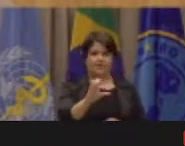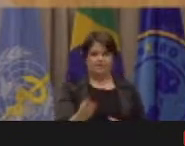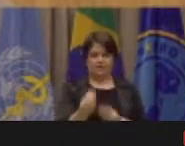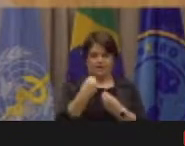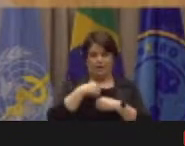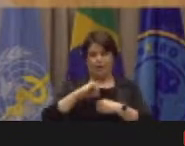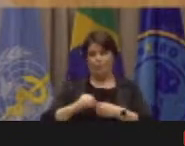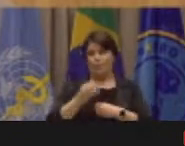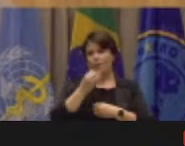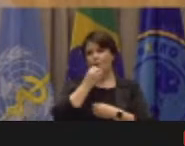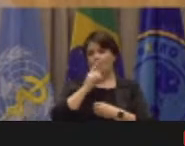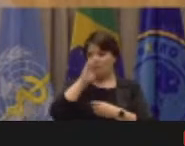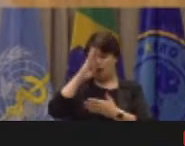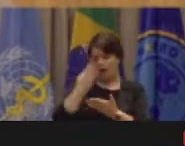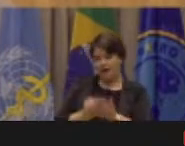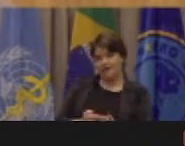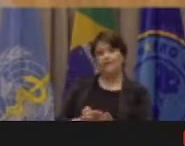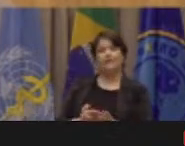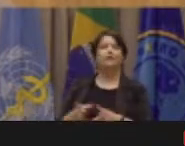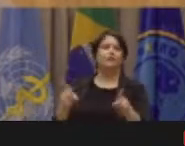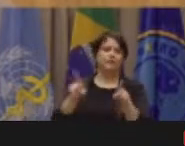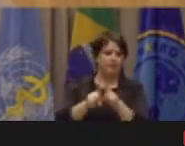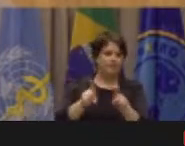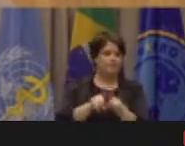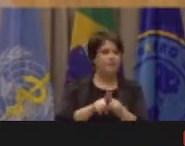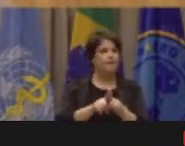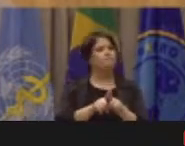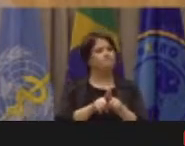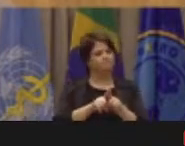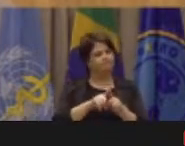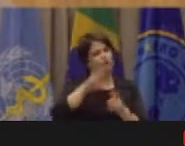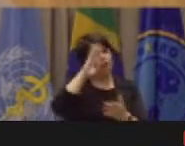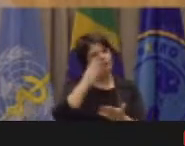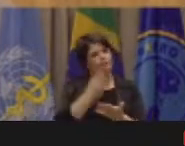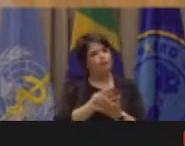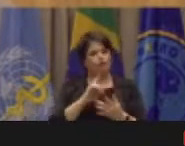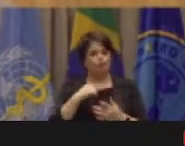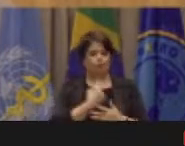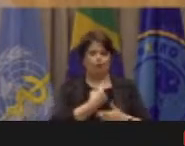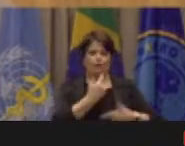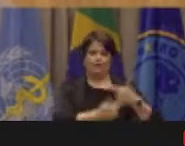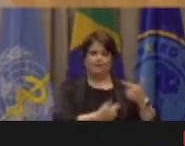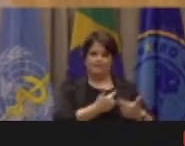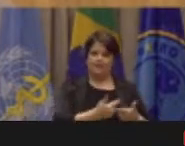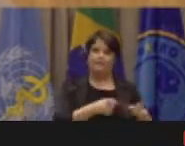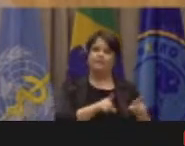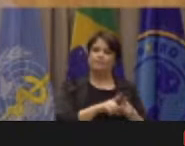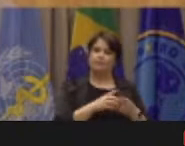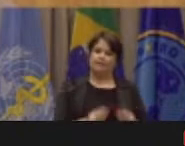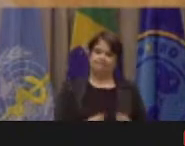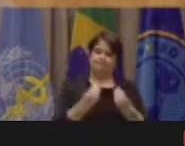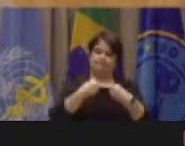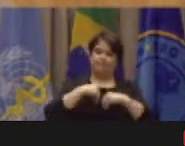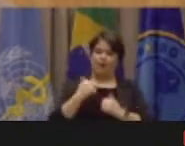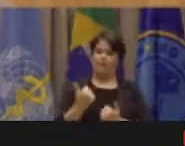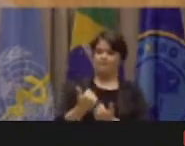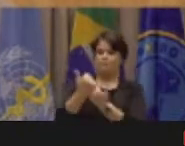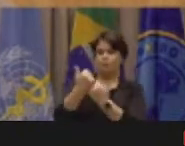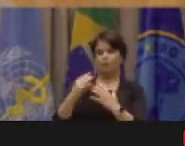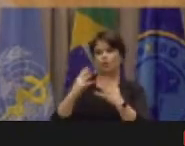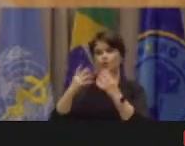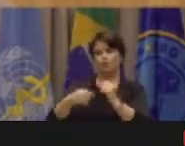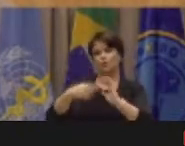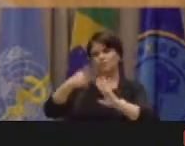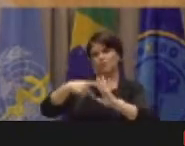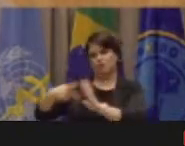PAHO, Dr. Ludovic, who believed and trusted us and that has given us all the